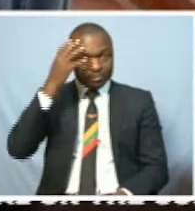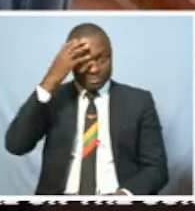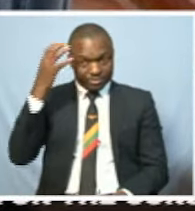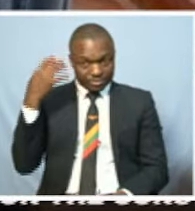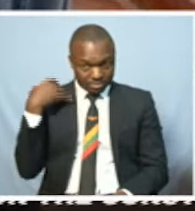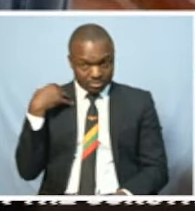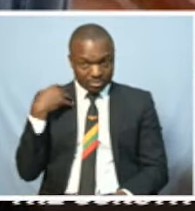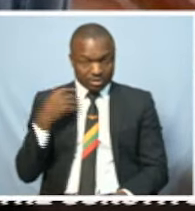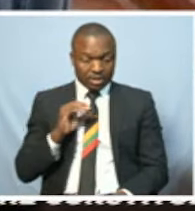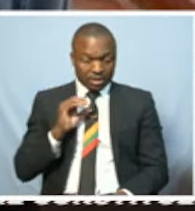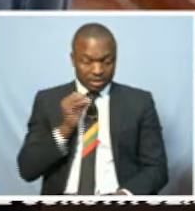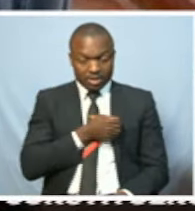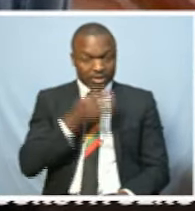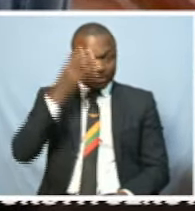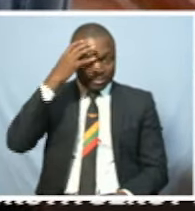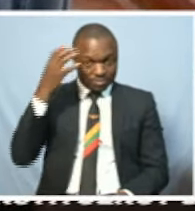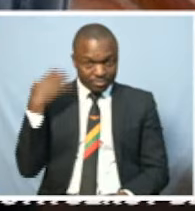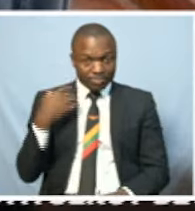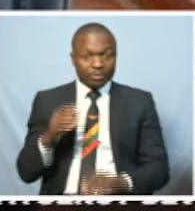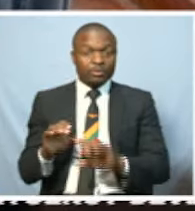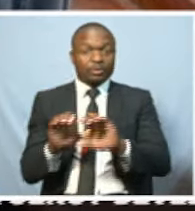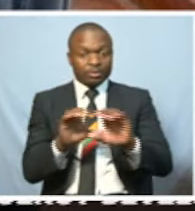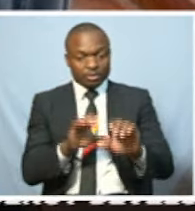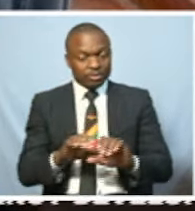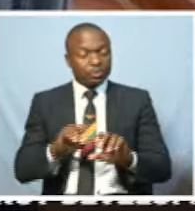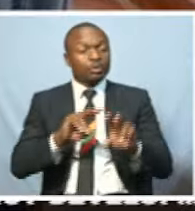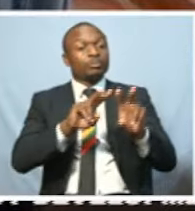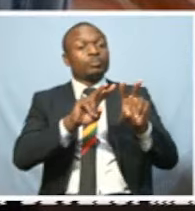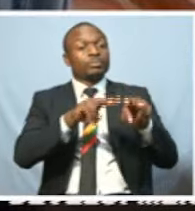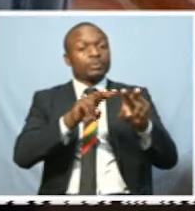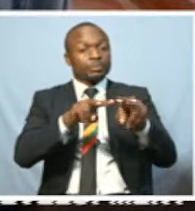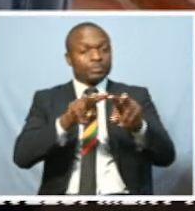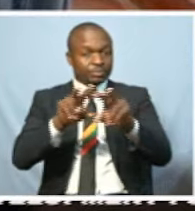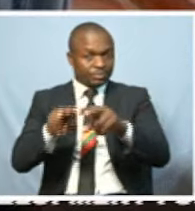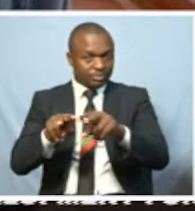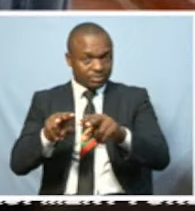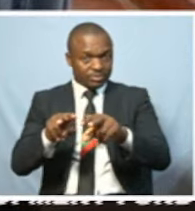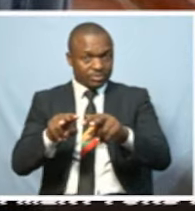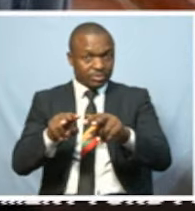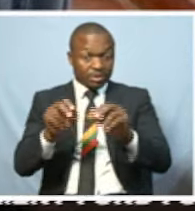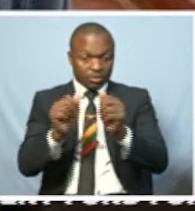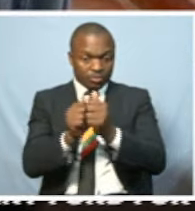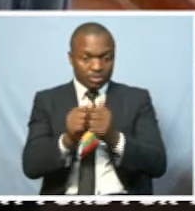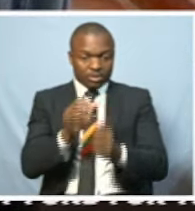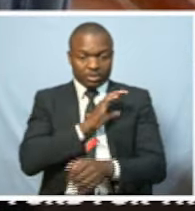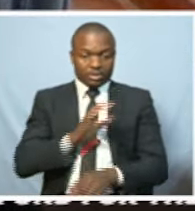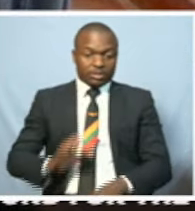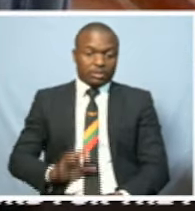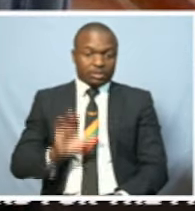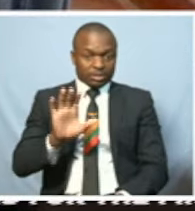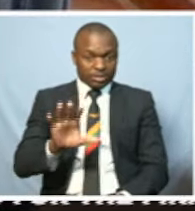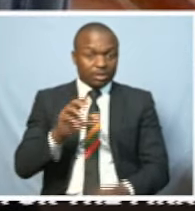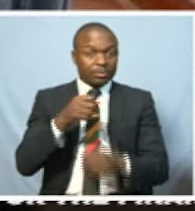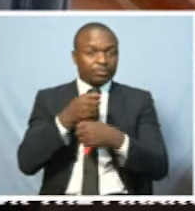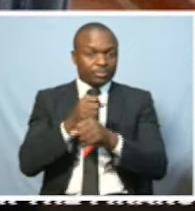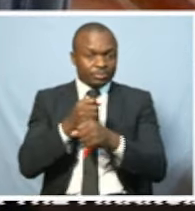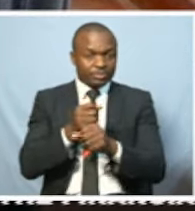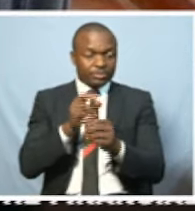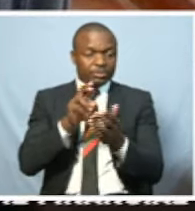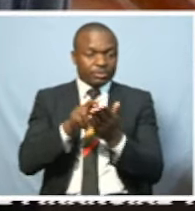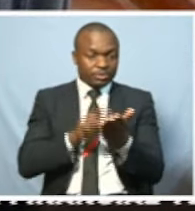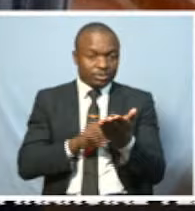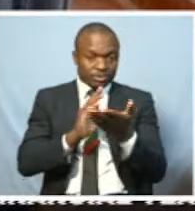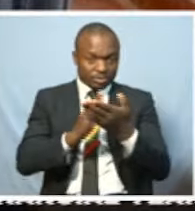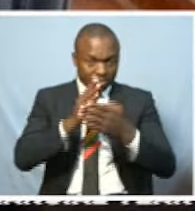office undertakes to do the inspection in the presence of the contractor, and we generate a report after